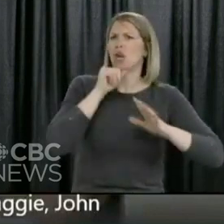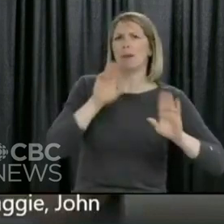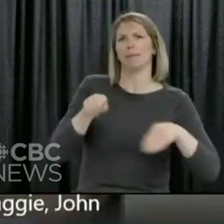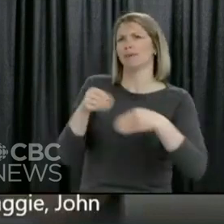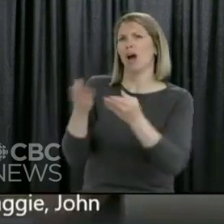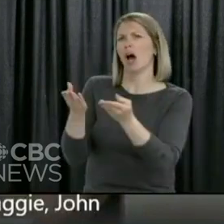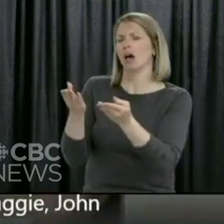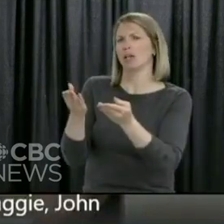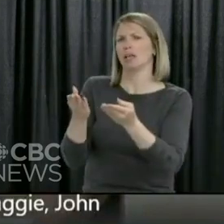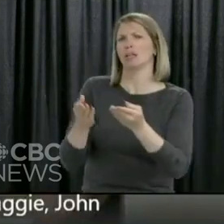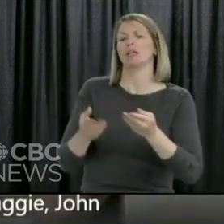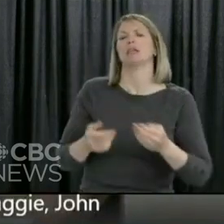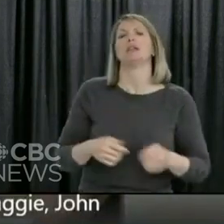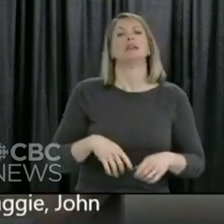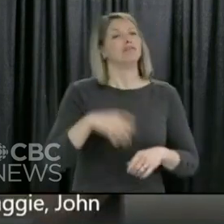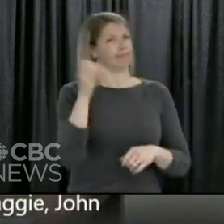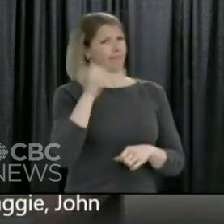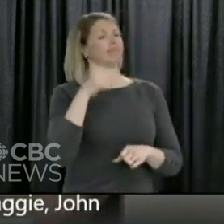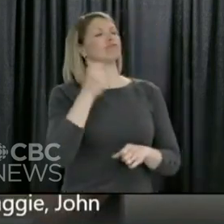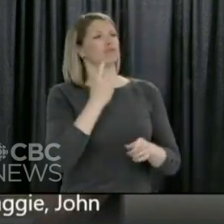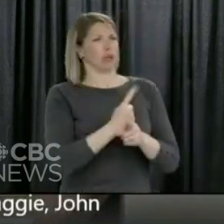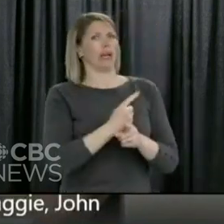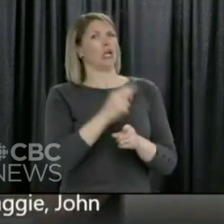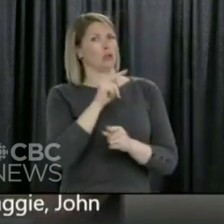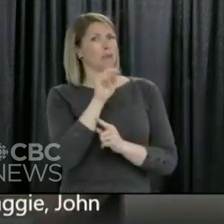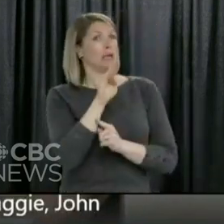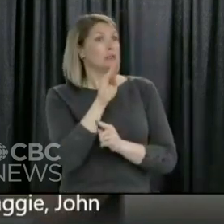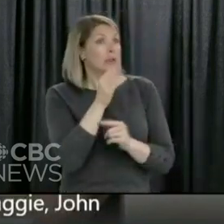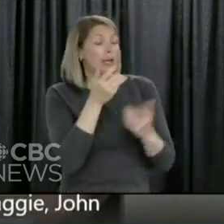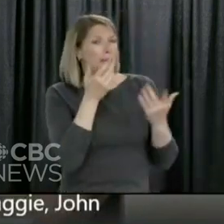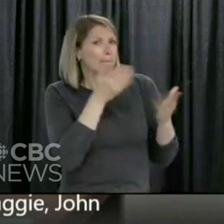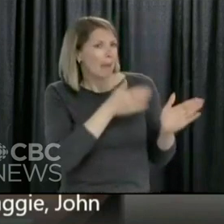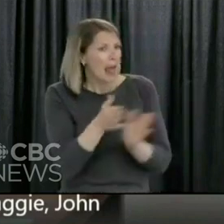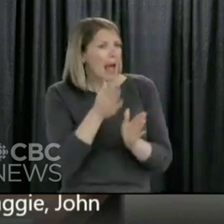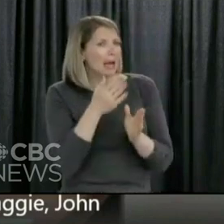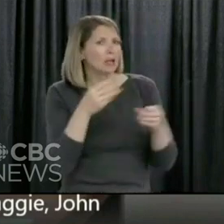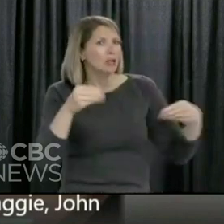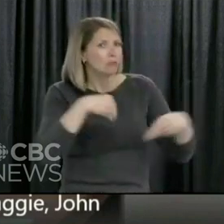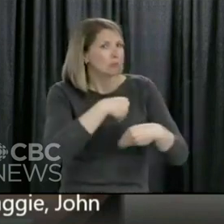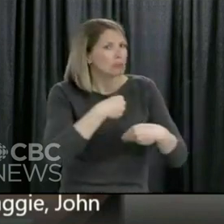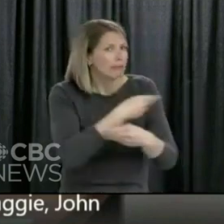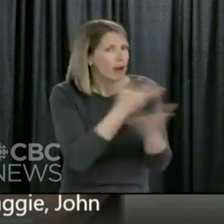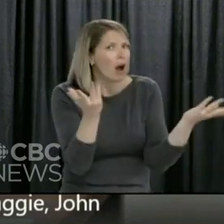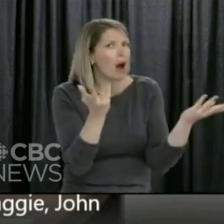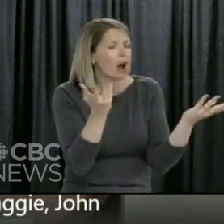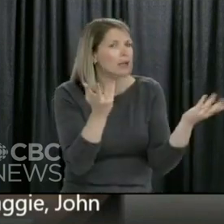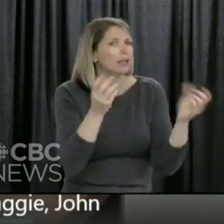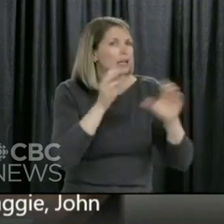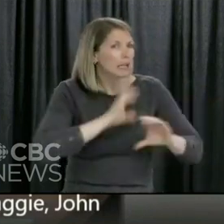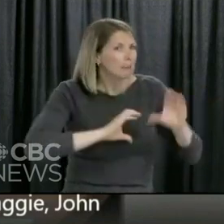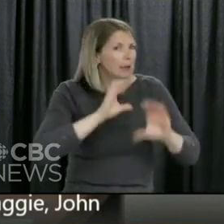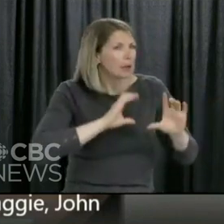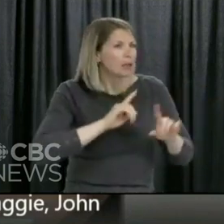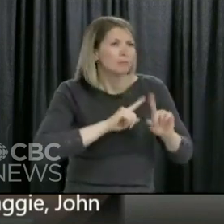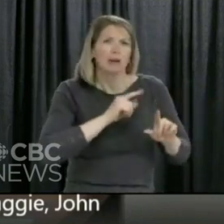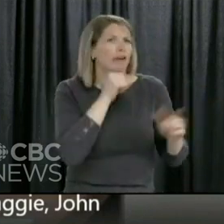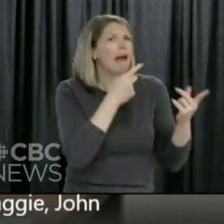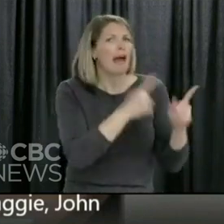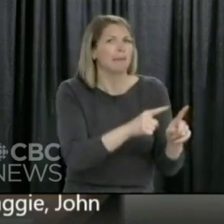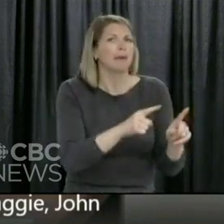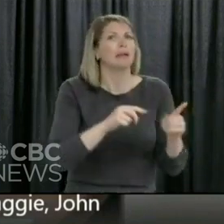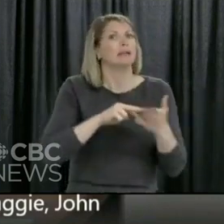My last information was that I think we had more than enough reagents to do more than 38,000